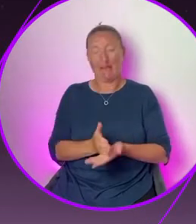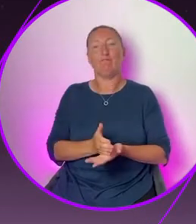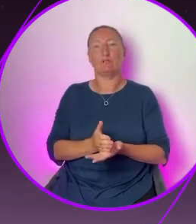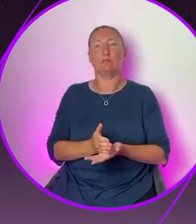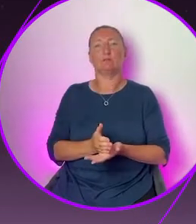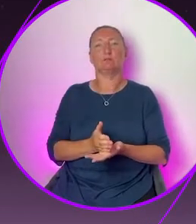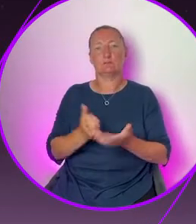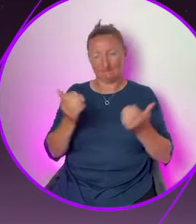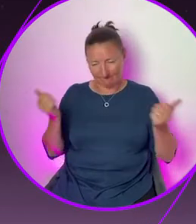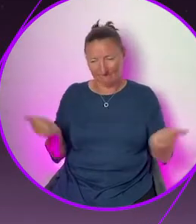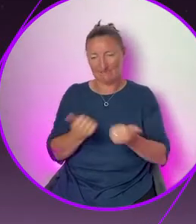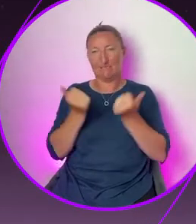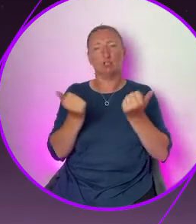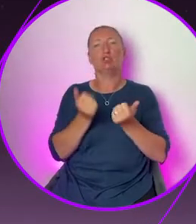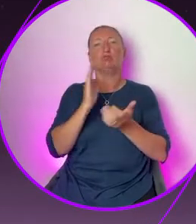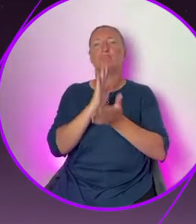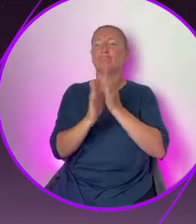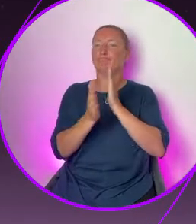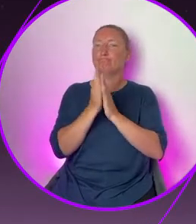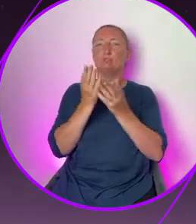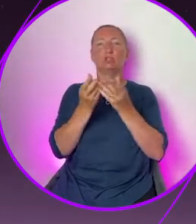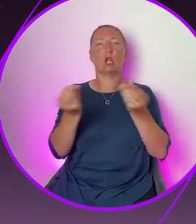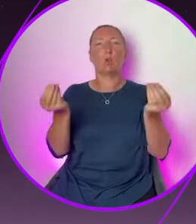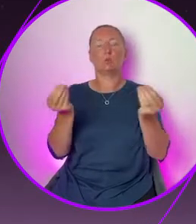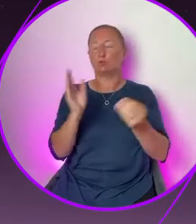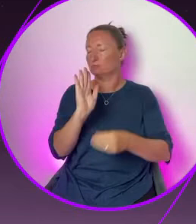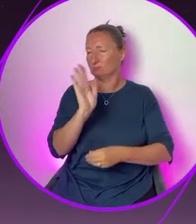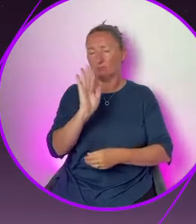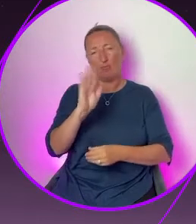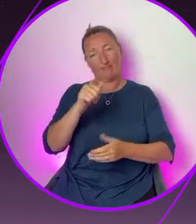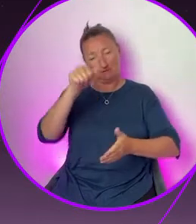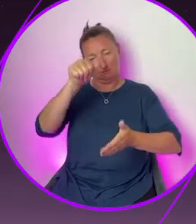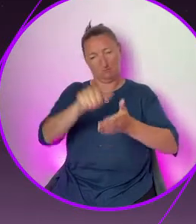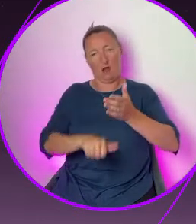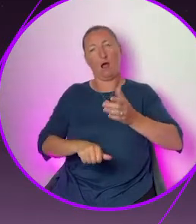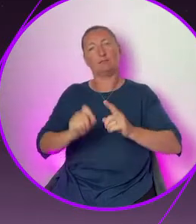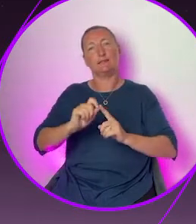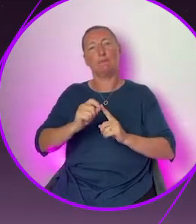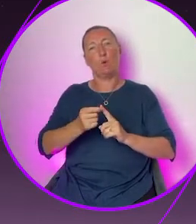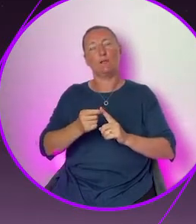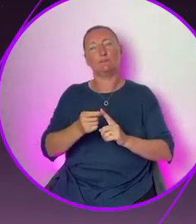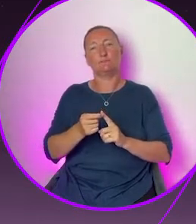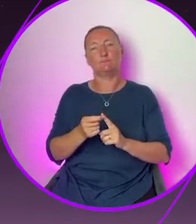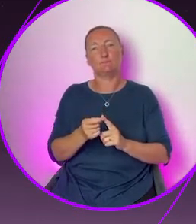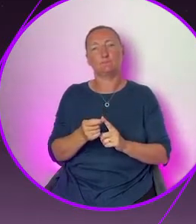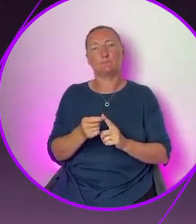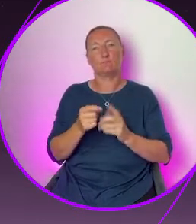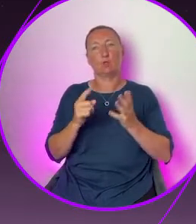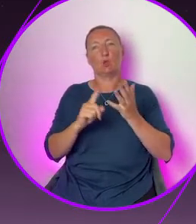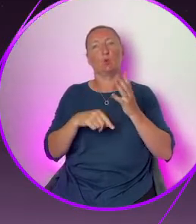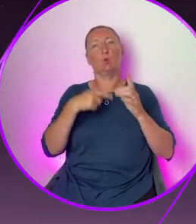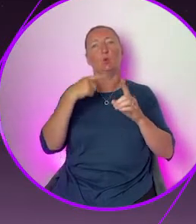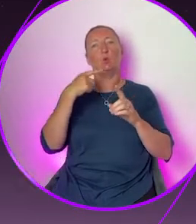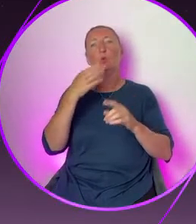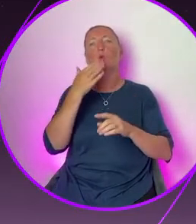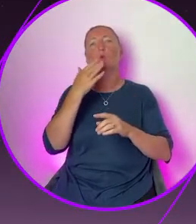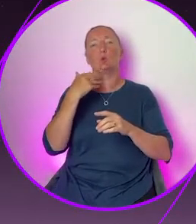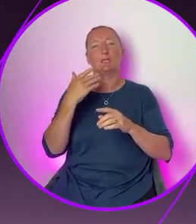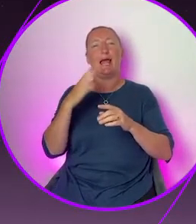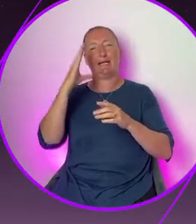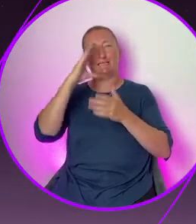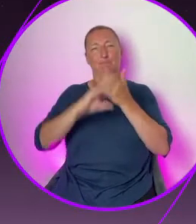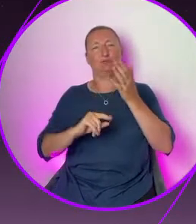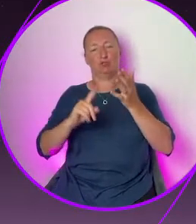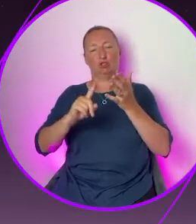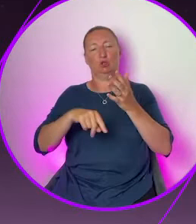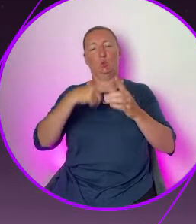suggesting as the final solution to everything, but only as a starting point. So UX of art, user experience of art, as a strategic